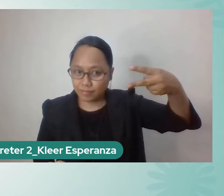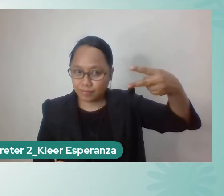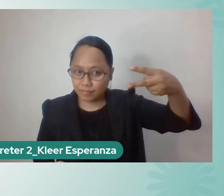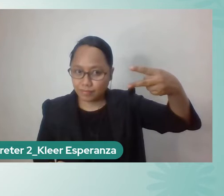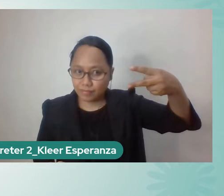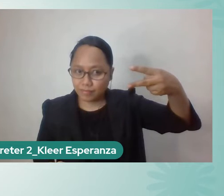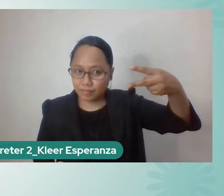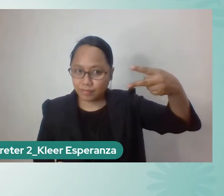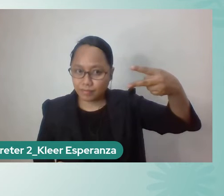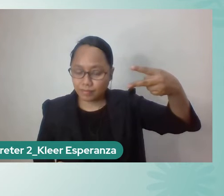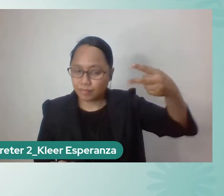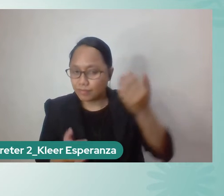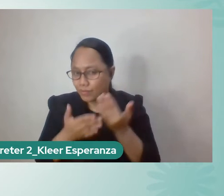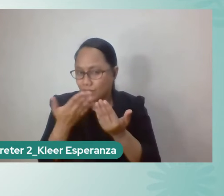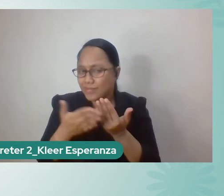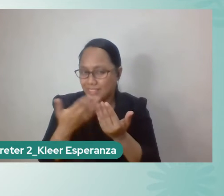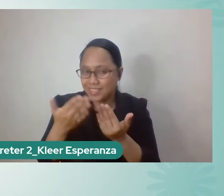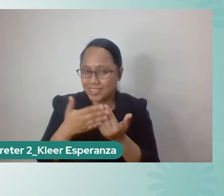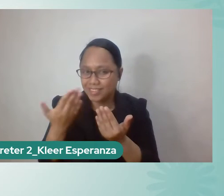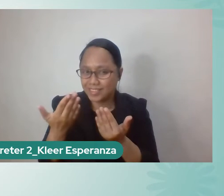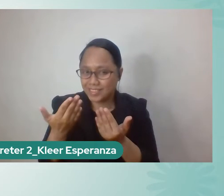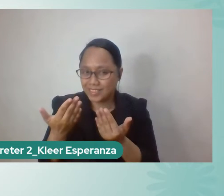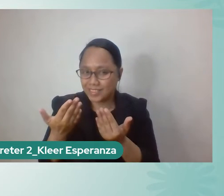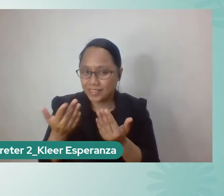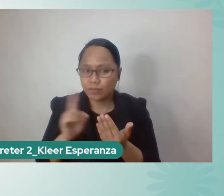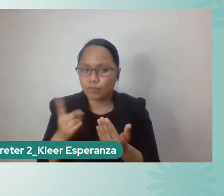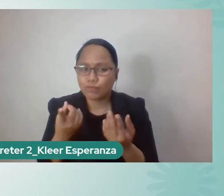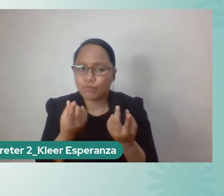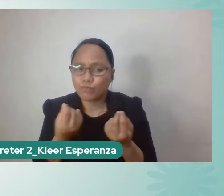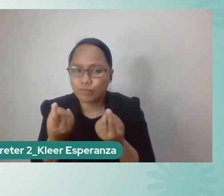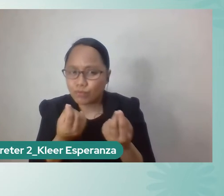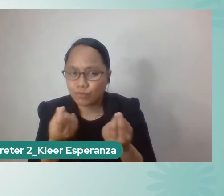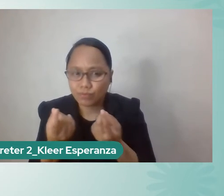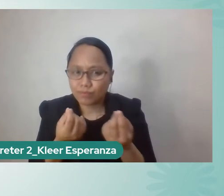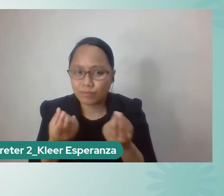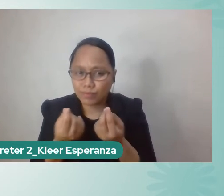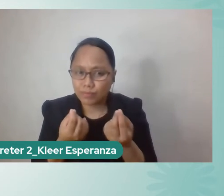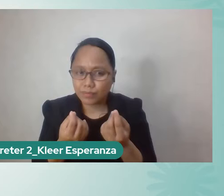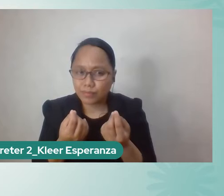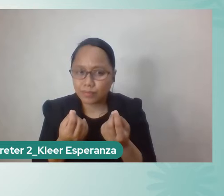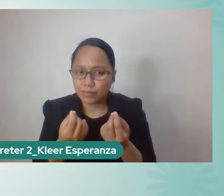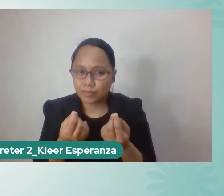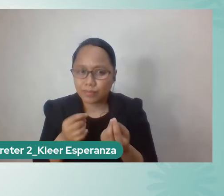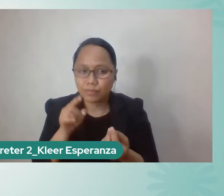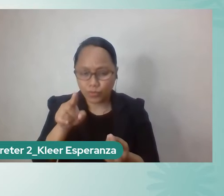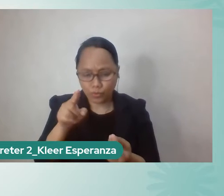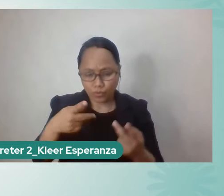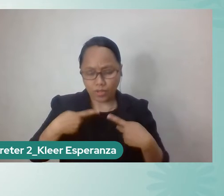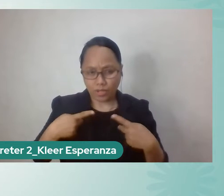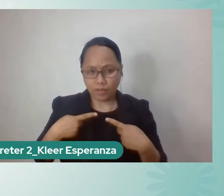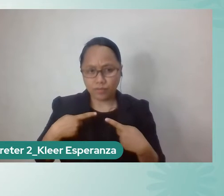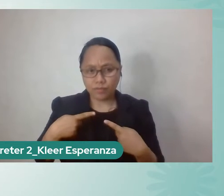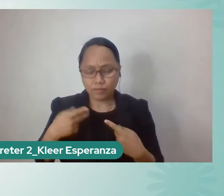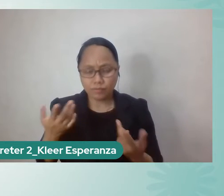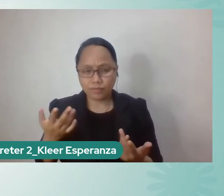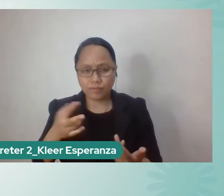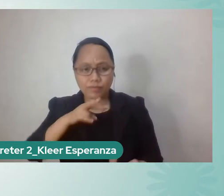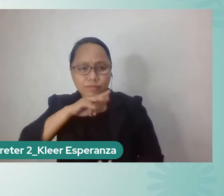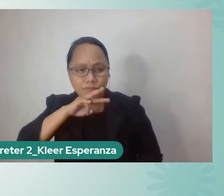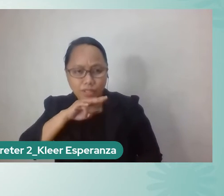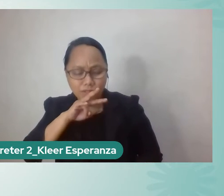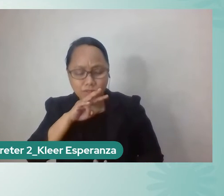easy. What are the 2 common human papillomaviruses that cause cervical